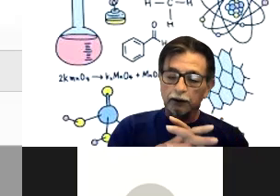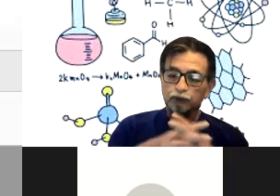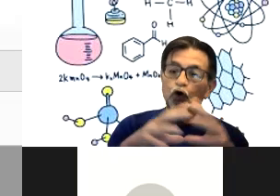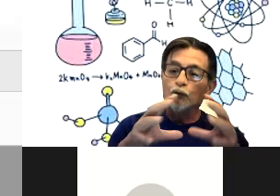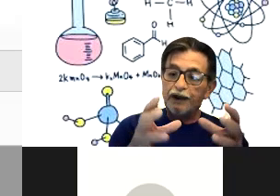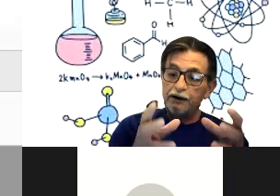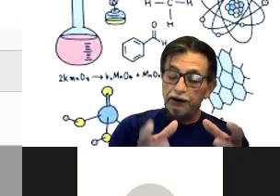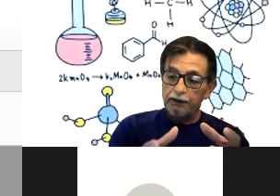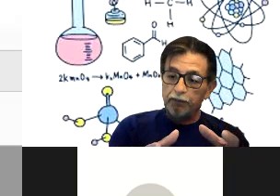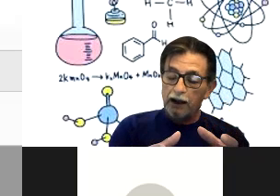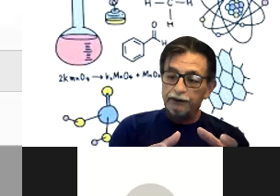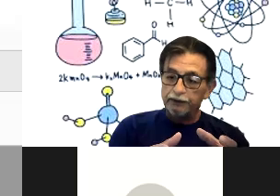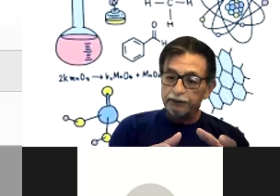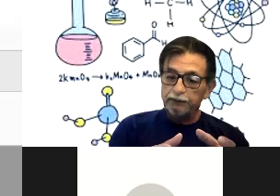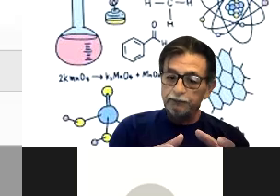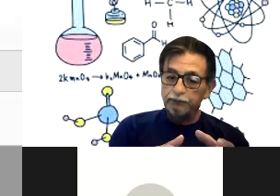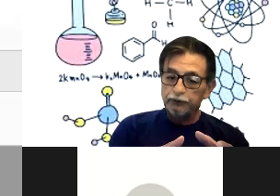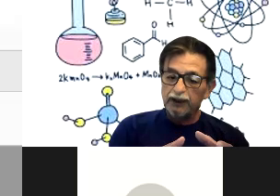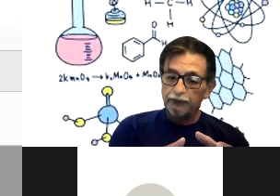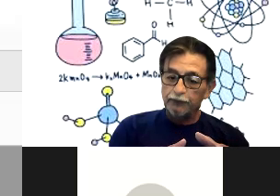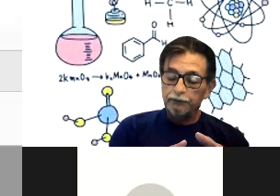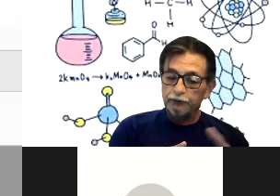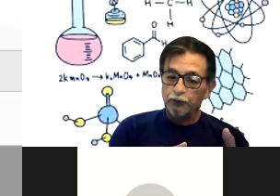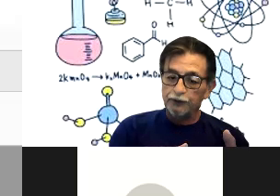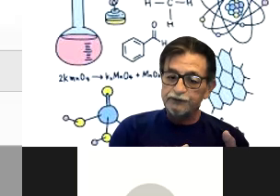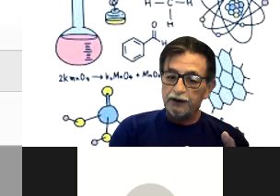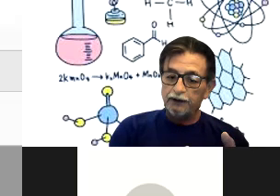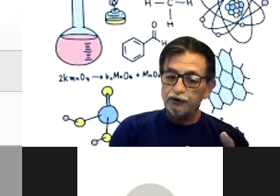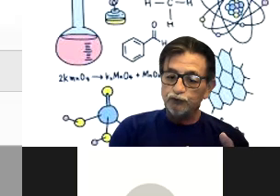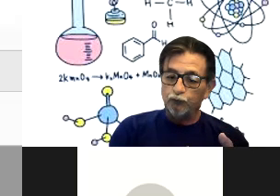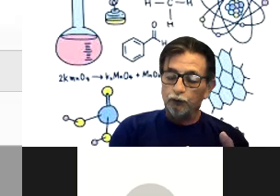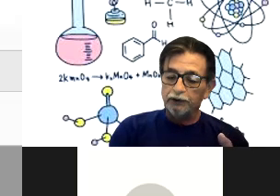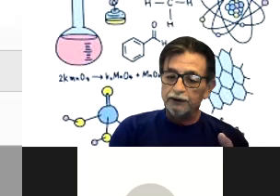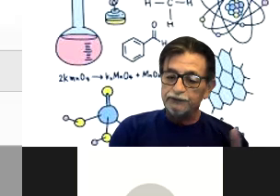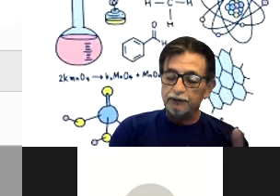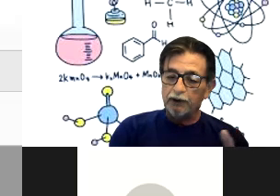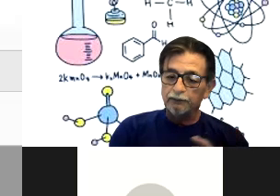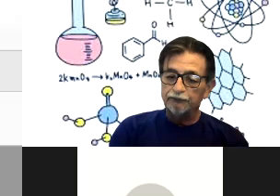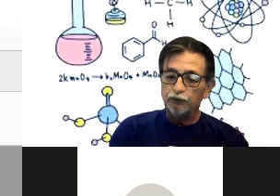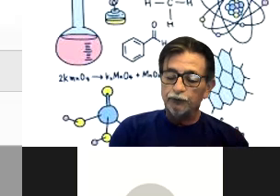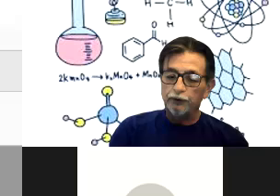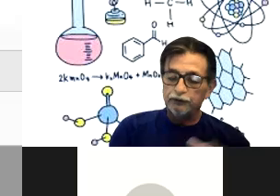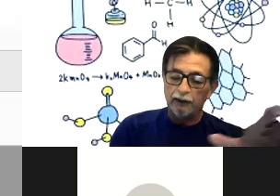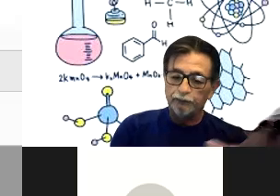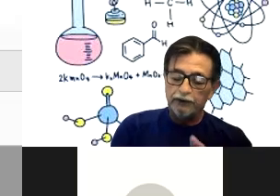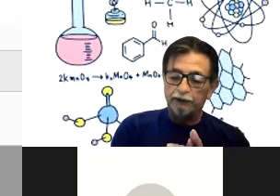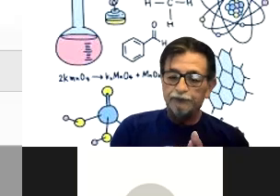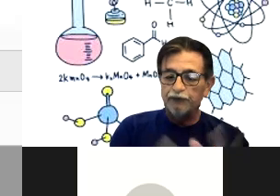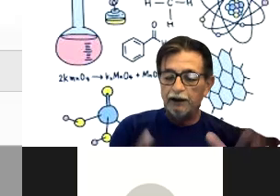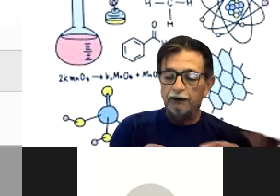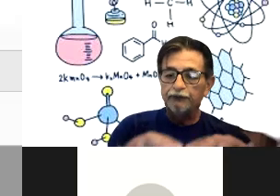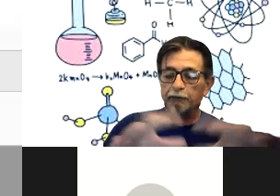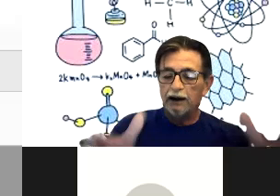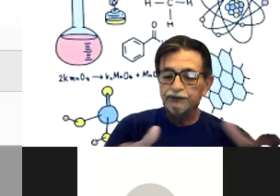are covalently bonded together. Notice that NH4 plus in the bottom left corner, top